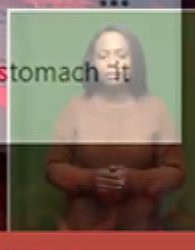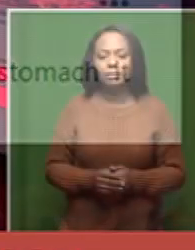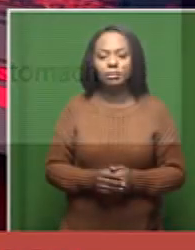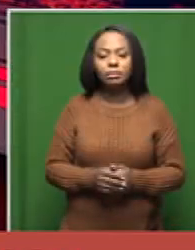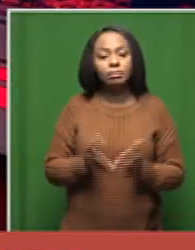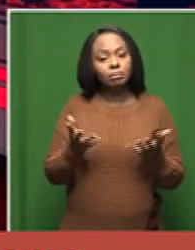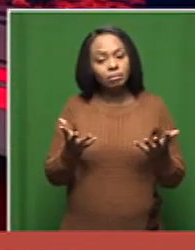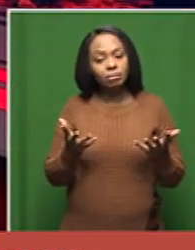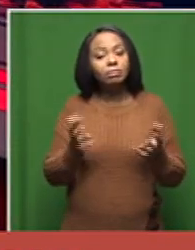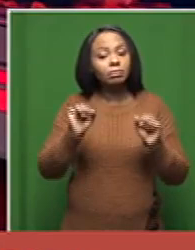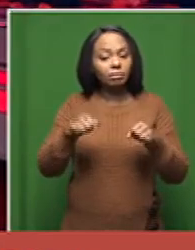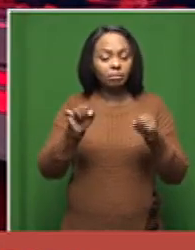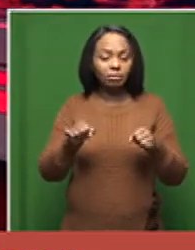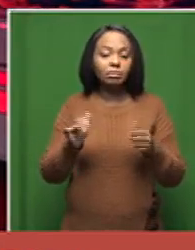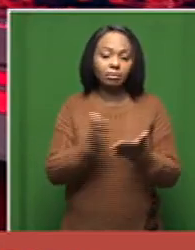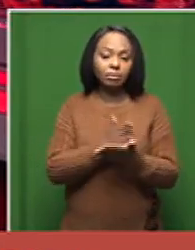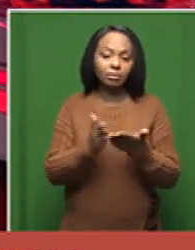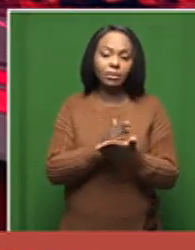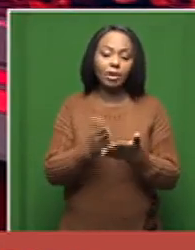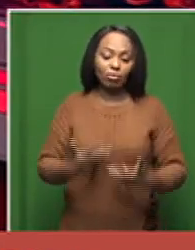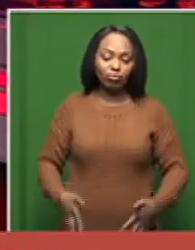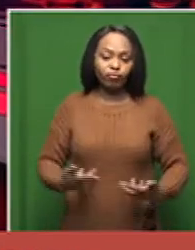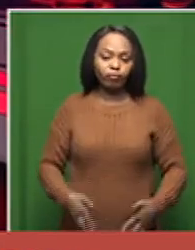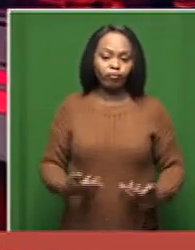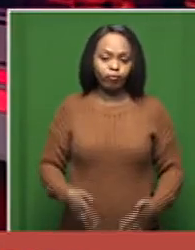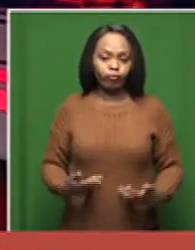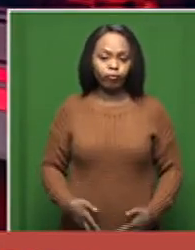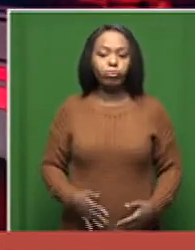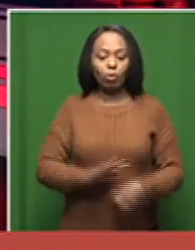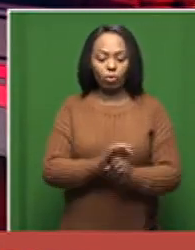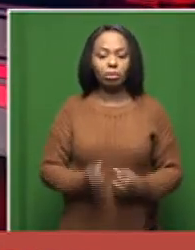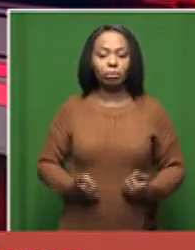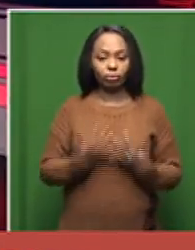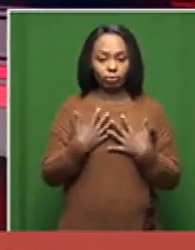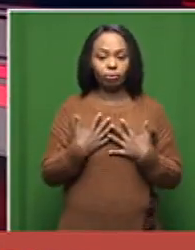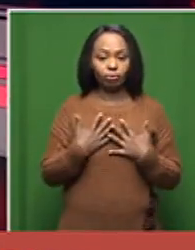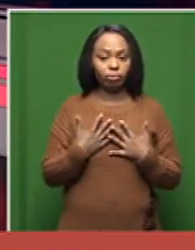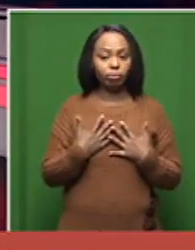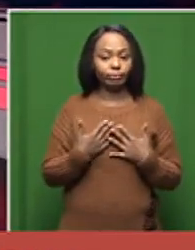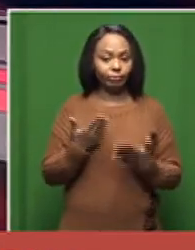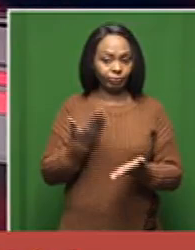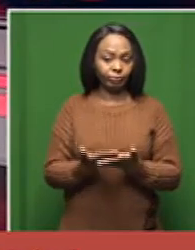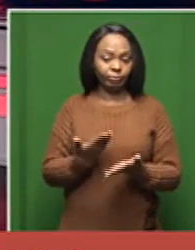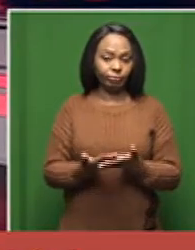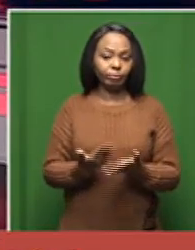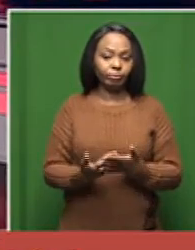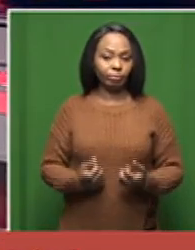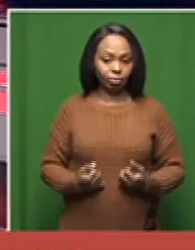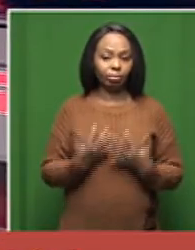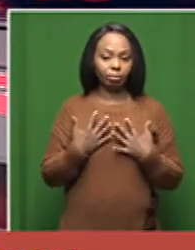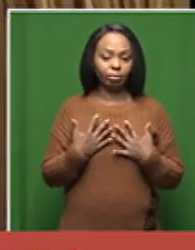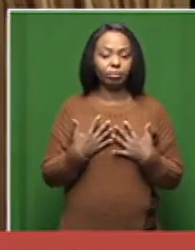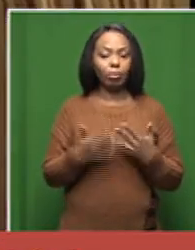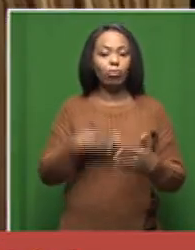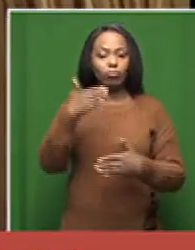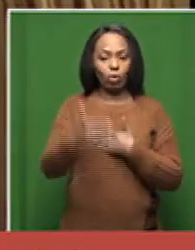Yeah, it can be part of COVID. There's a lot of cases where we have gastrointestinal symptoms. It can be post-COVID, and I think the